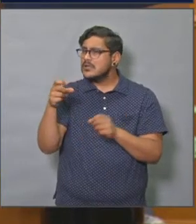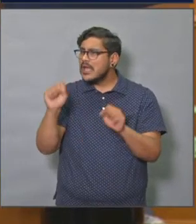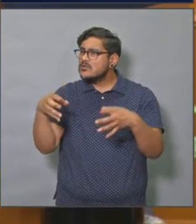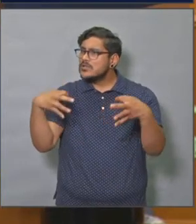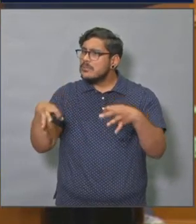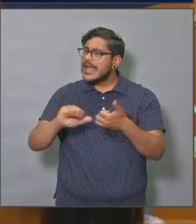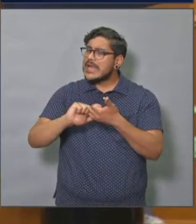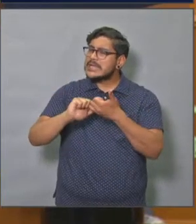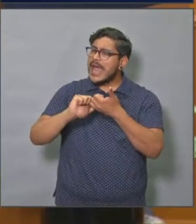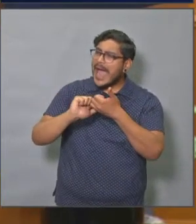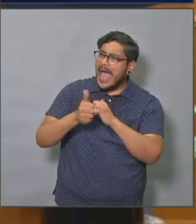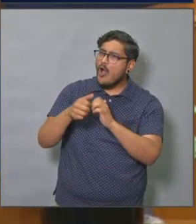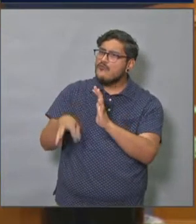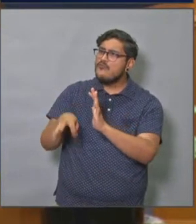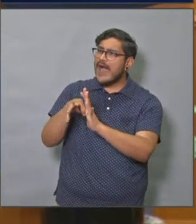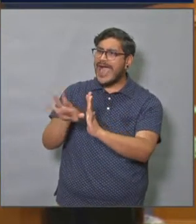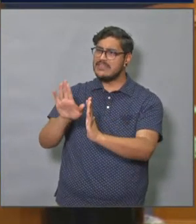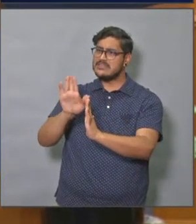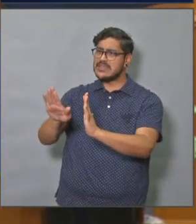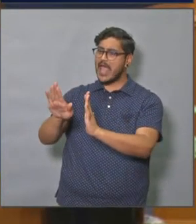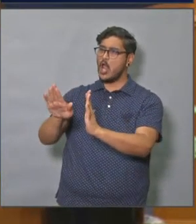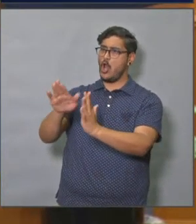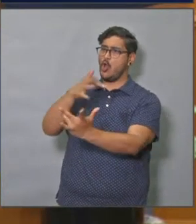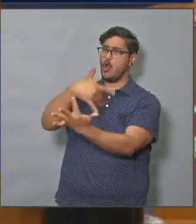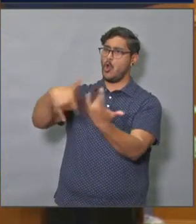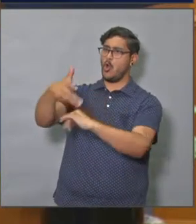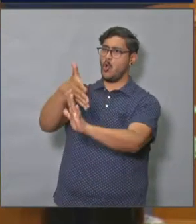and notification for that individual's case?